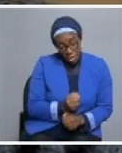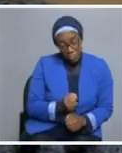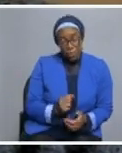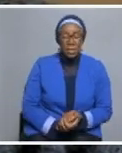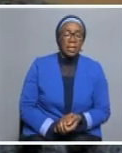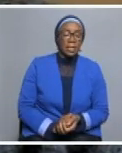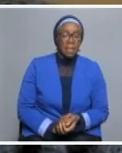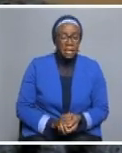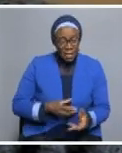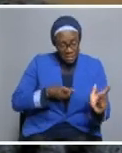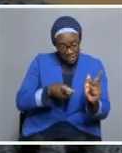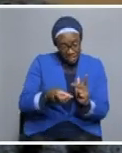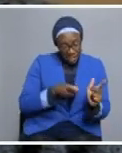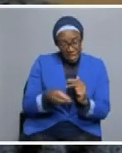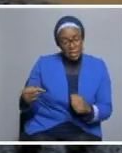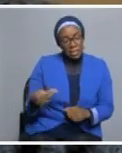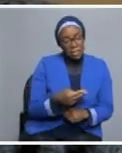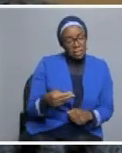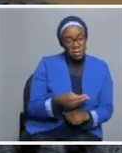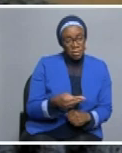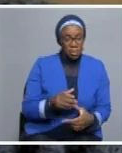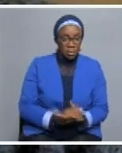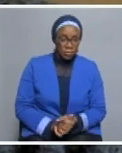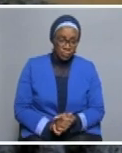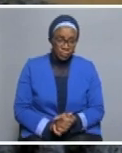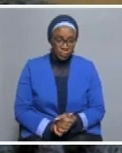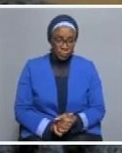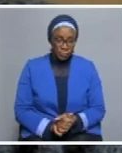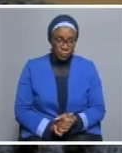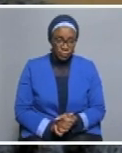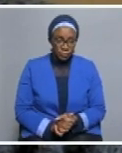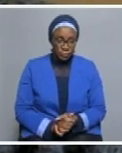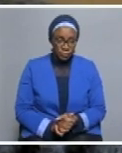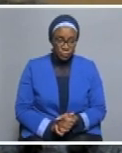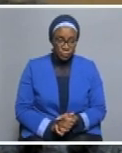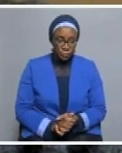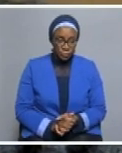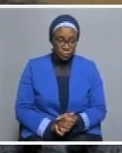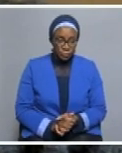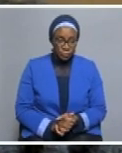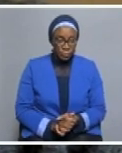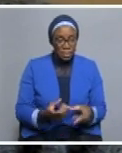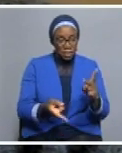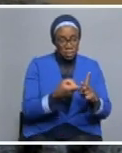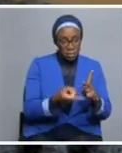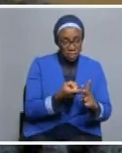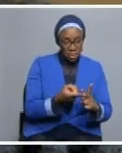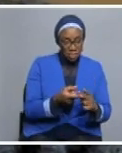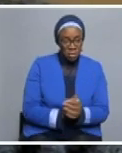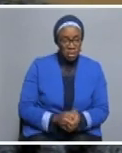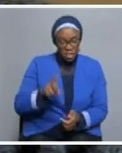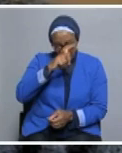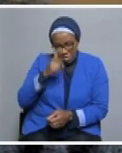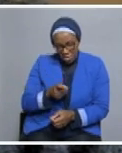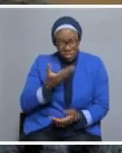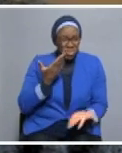or she will ultimately be the decider of who the nominee for Parliament? Secondly, there are questions around whether